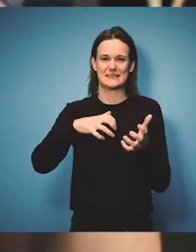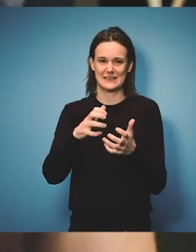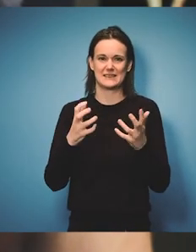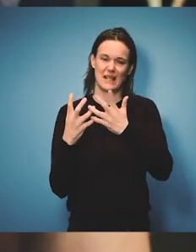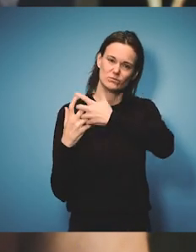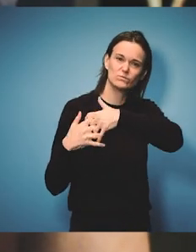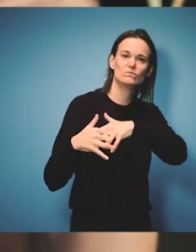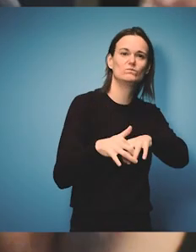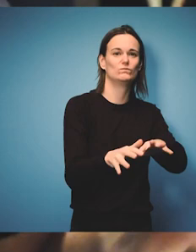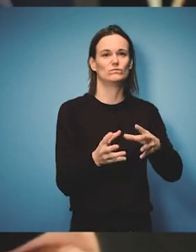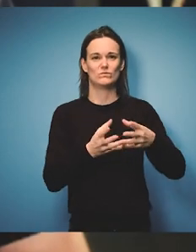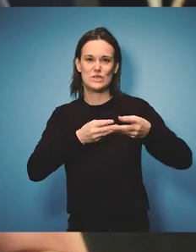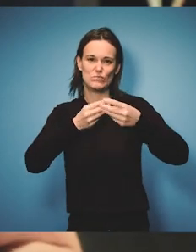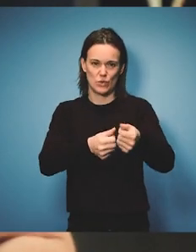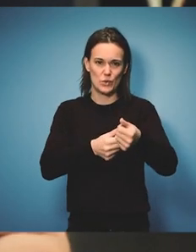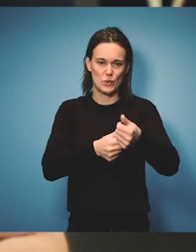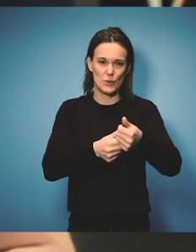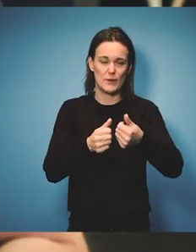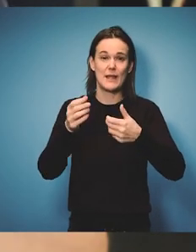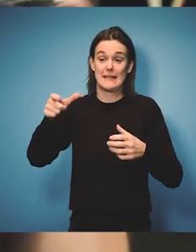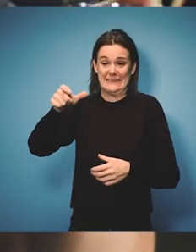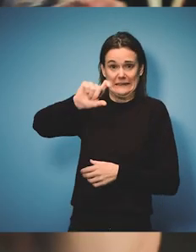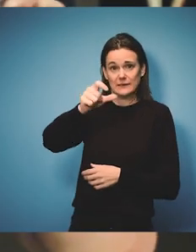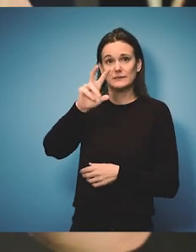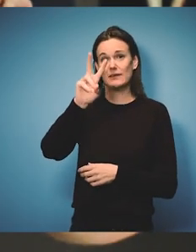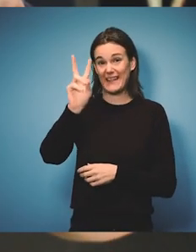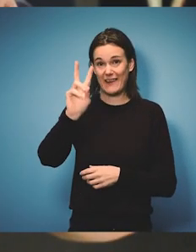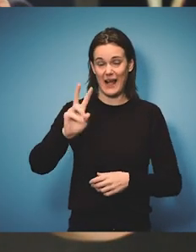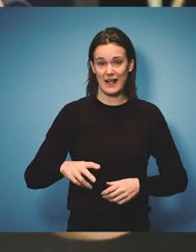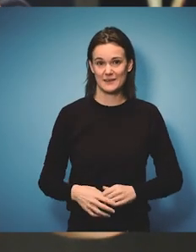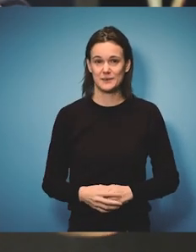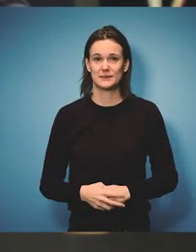to be grainy or gritty whatsoever. I'm gonna add a little bit of vanilla.